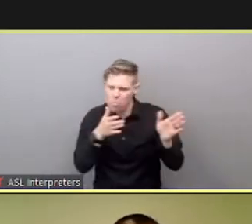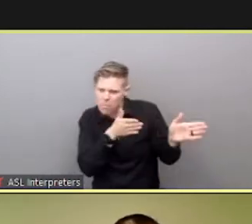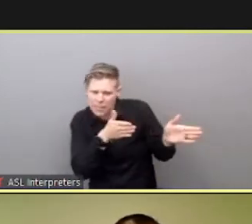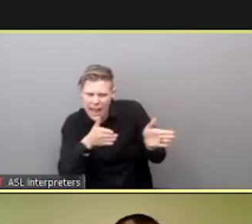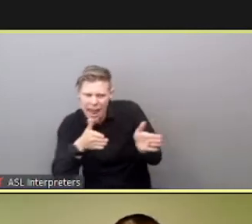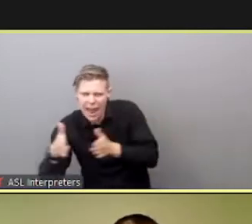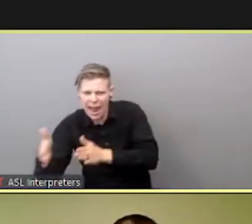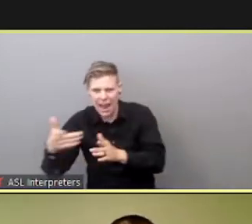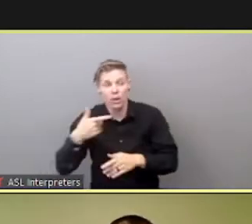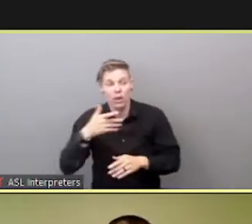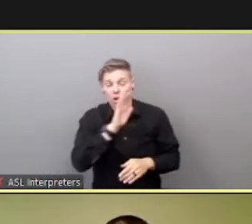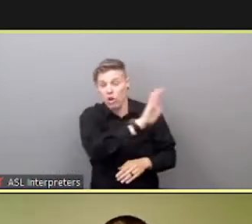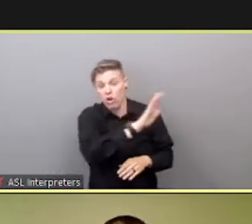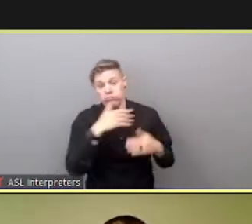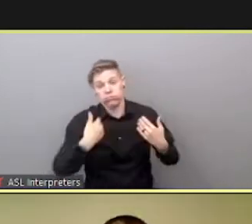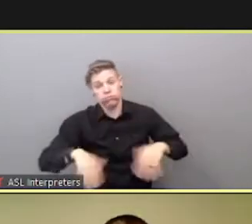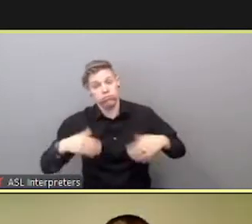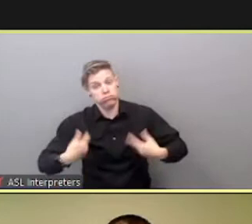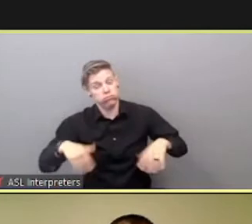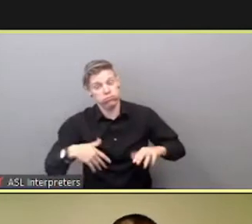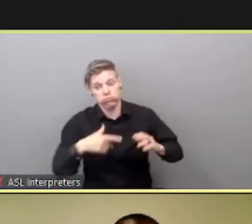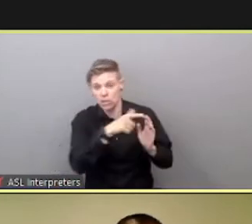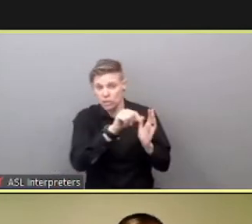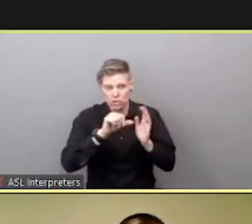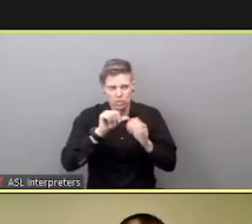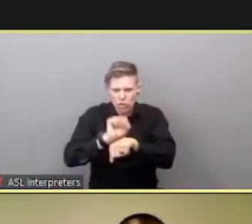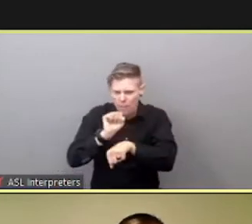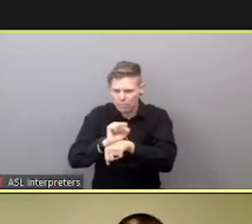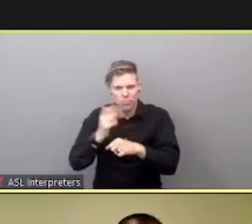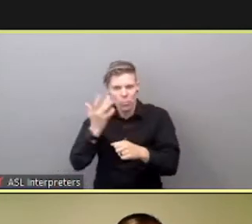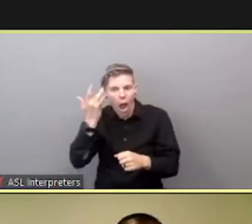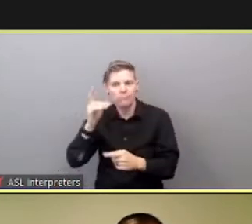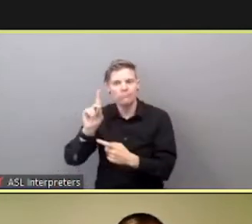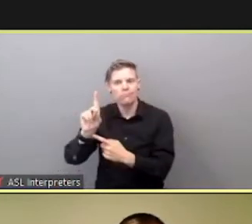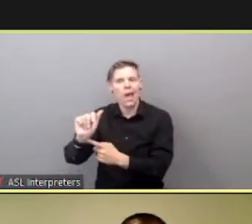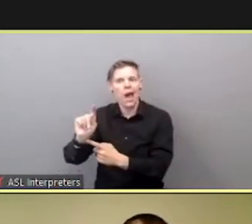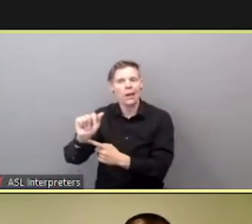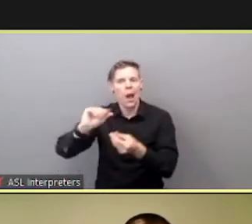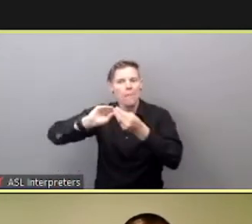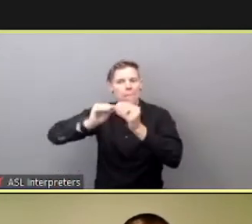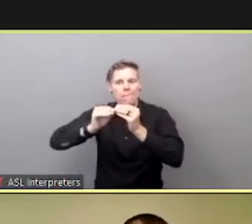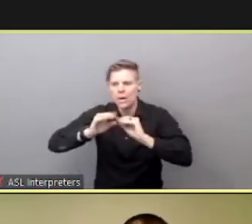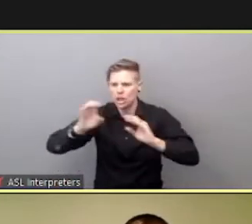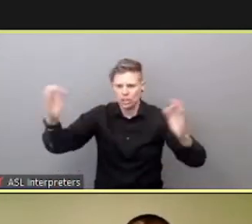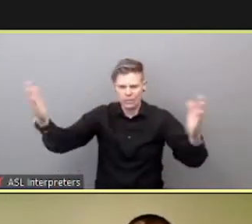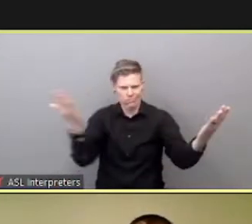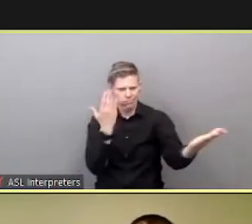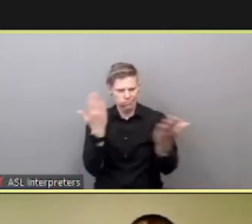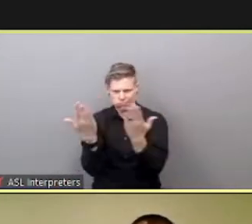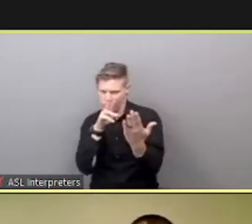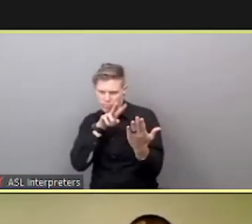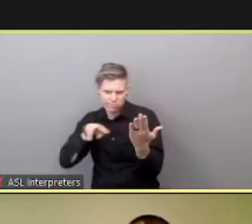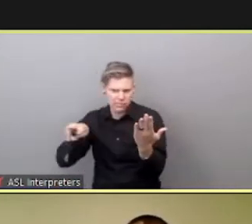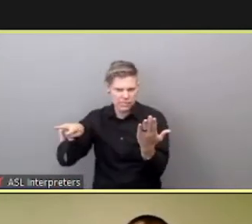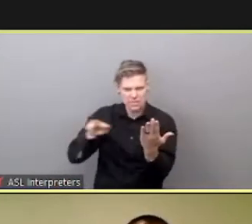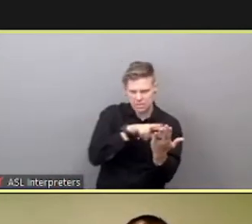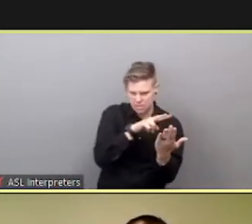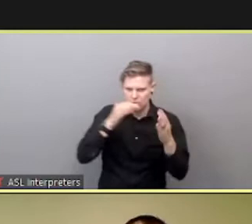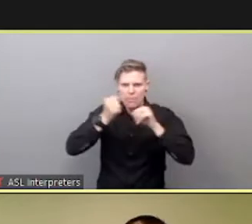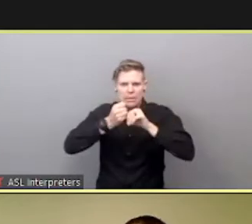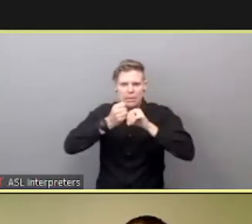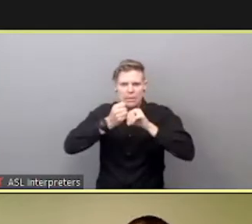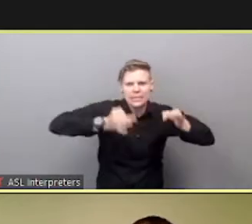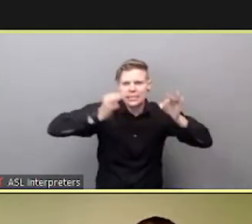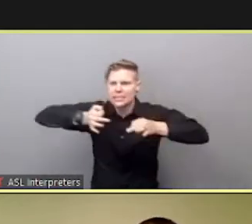health perspective. So those are important factors that don't typically come into play during a normal economic